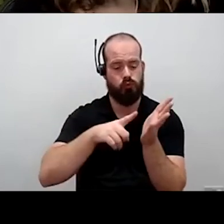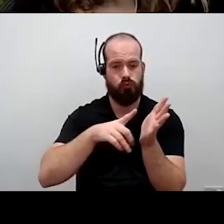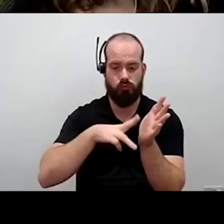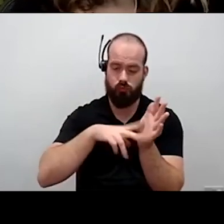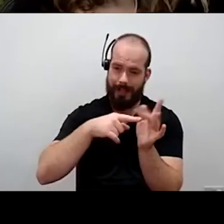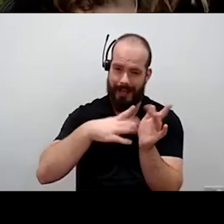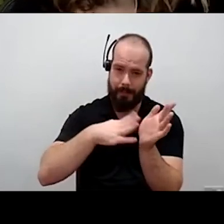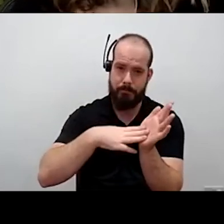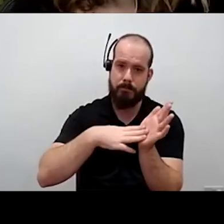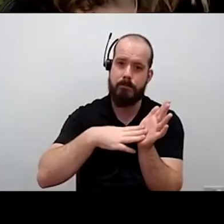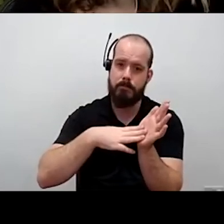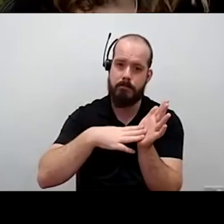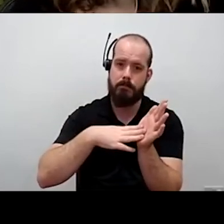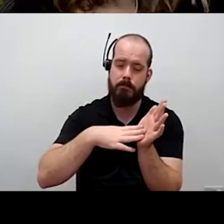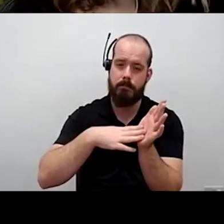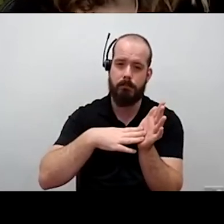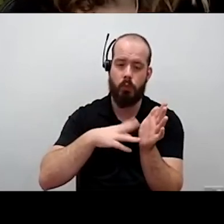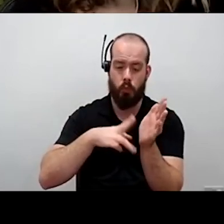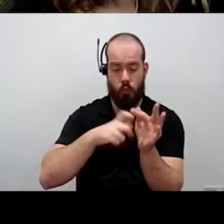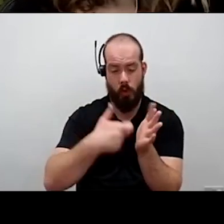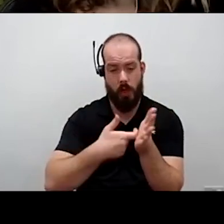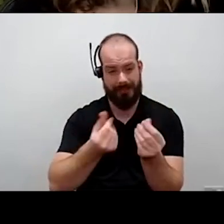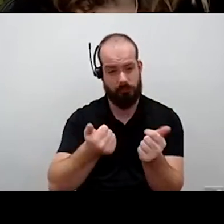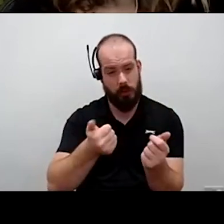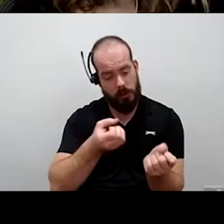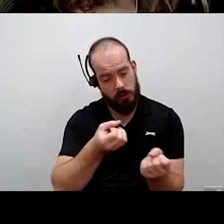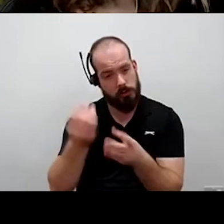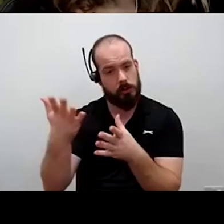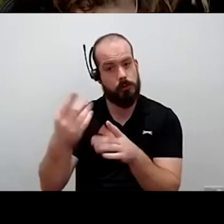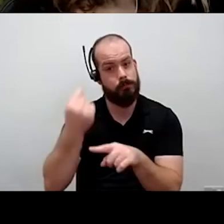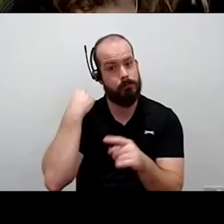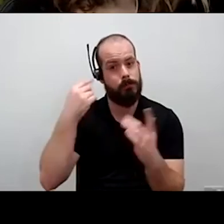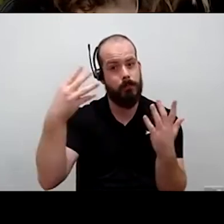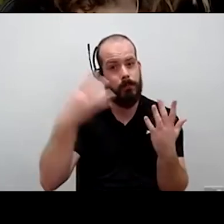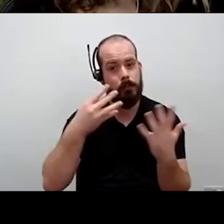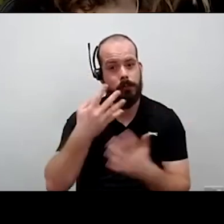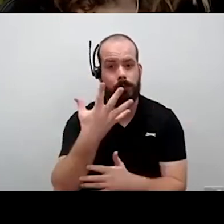we were already in the 50s, the first nuclear